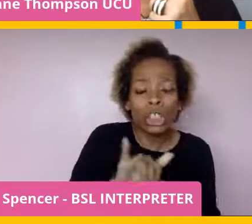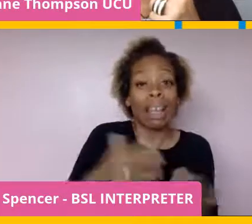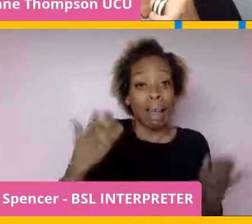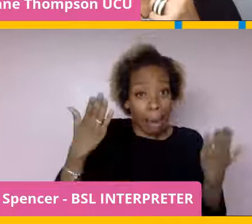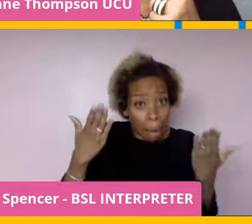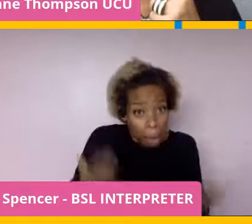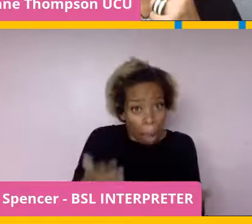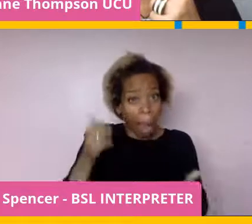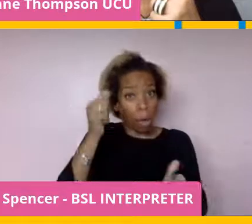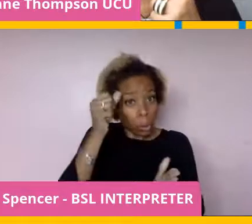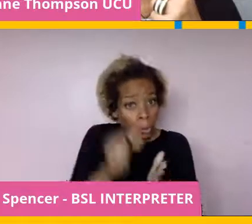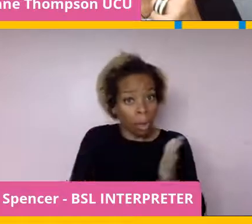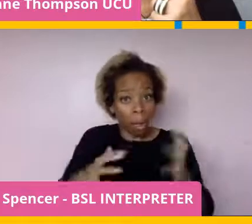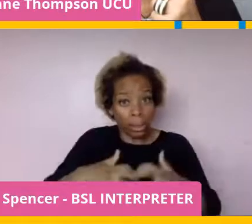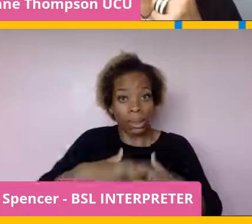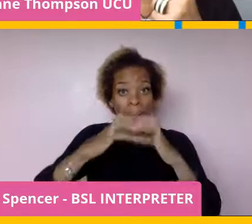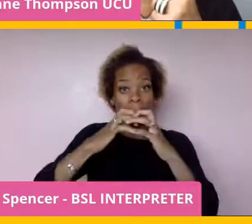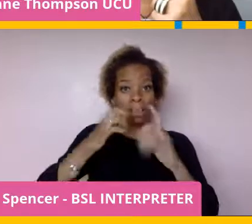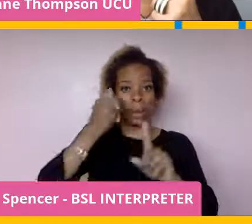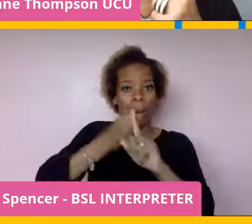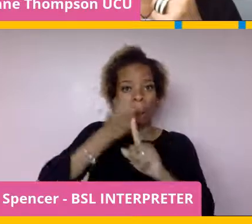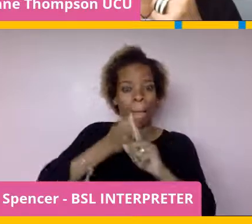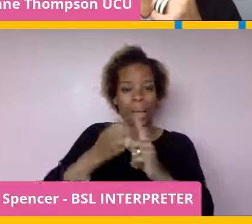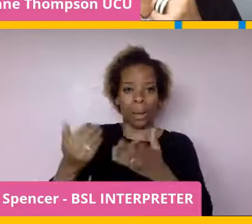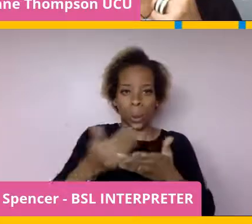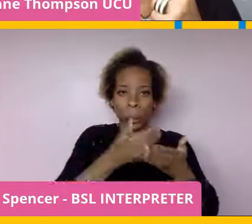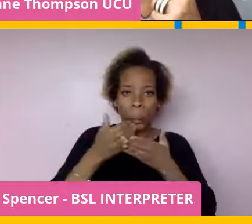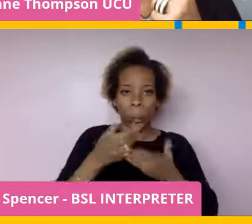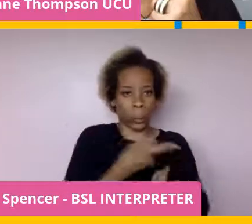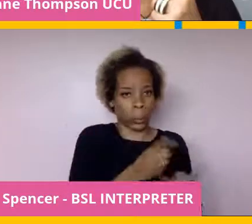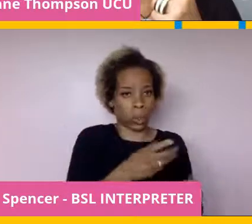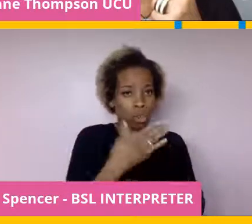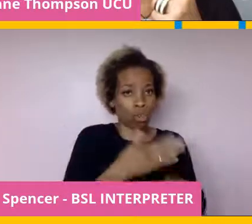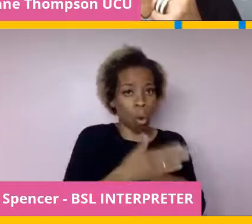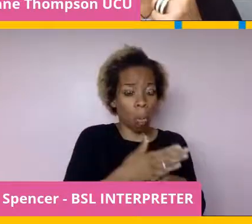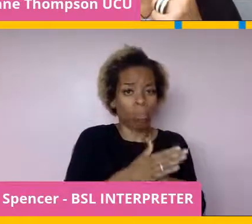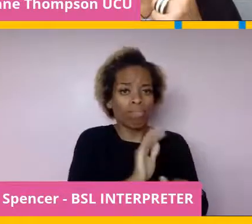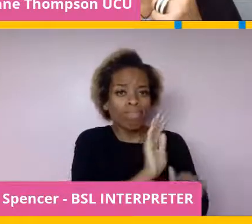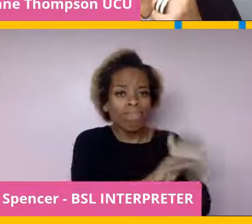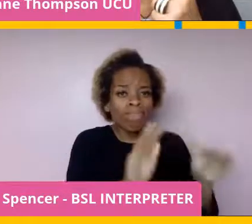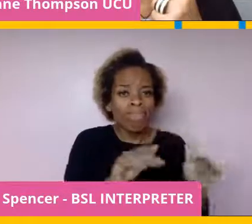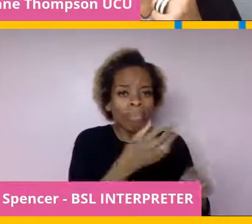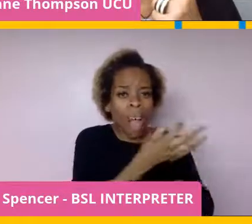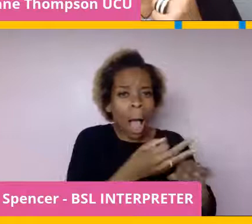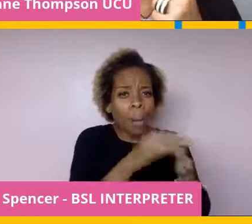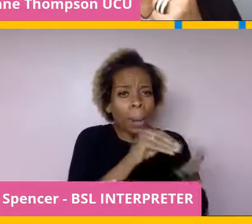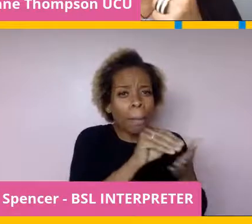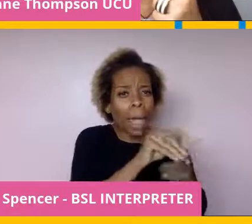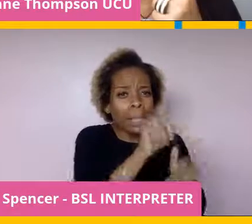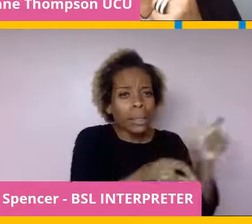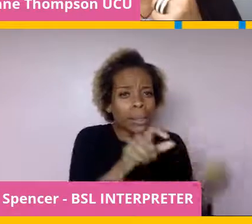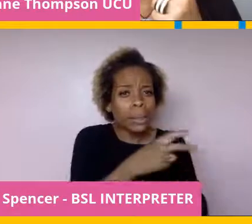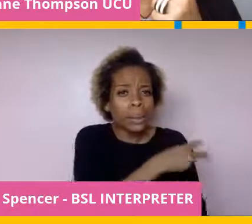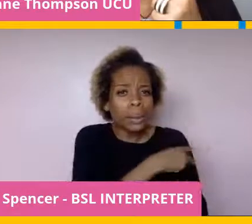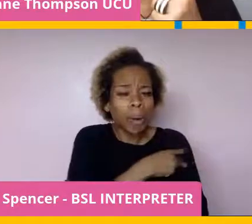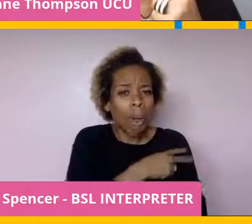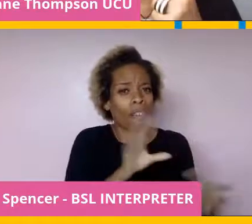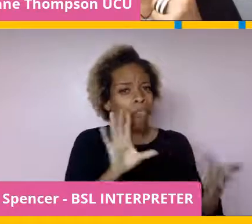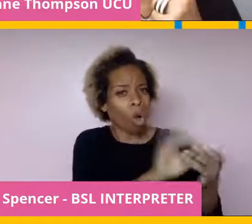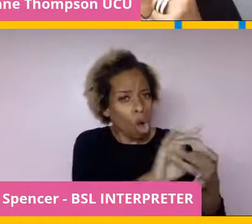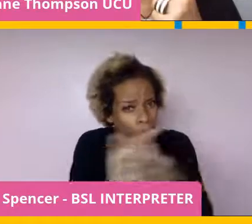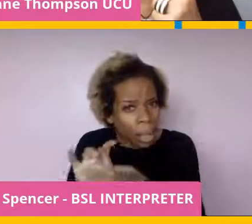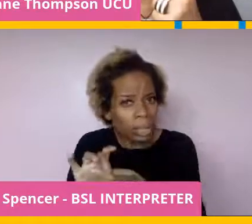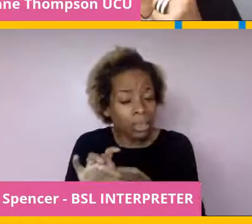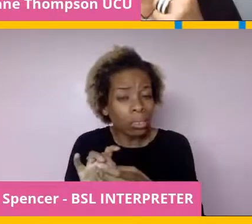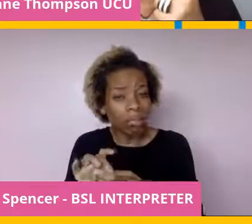and starting now a campaign to safeguard jobs. So where possible, getting in touch with those hourly paid members.